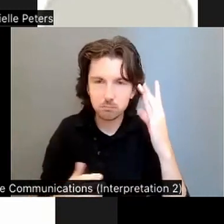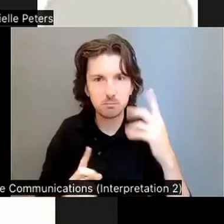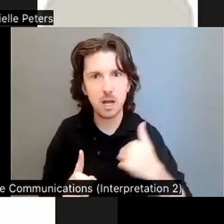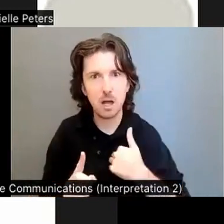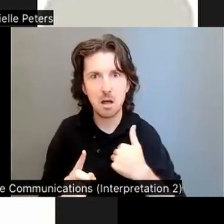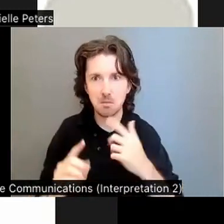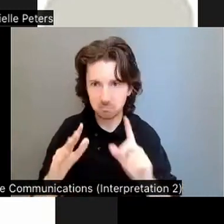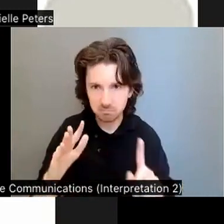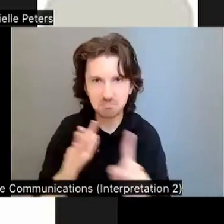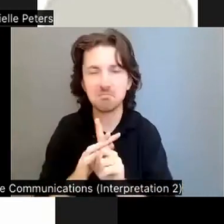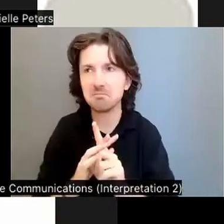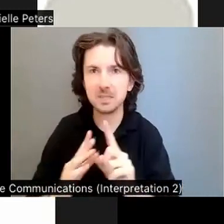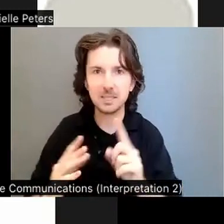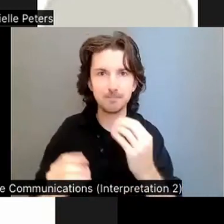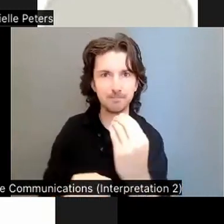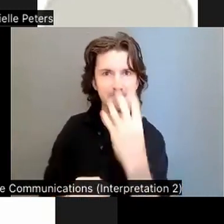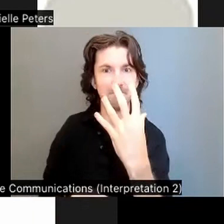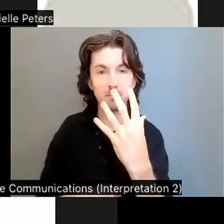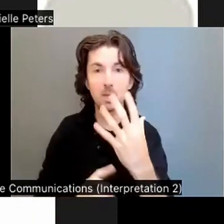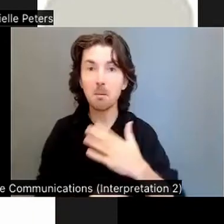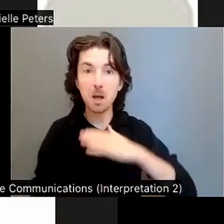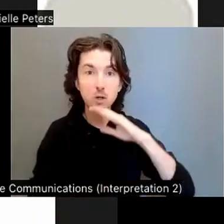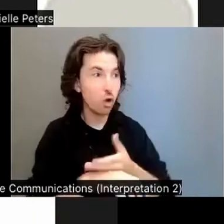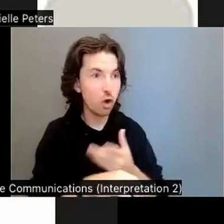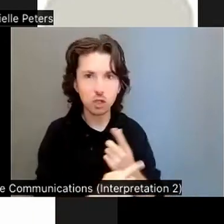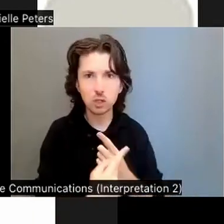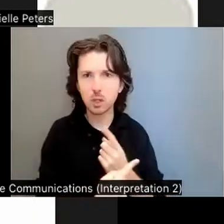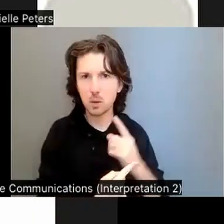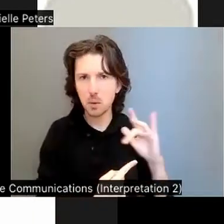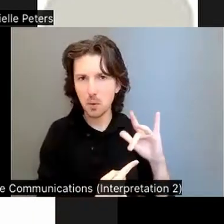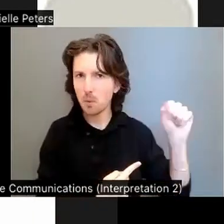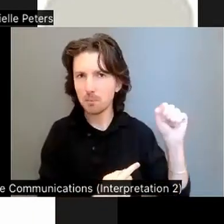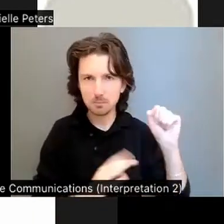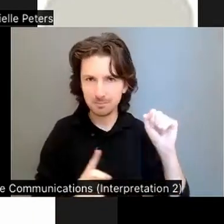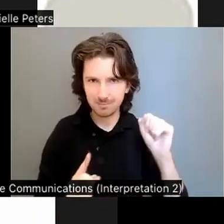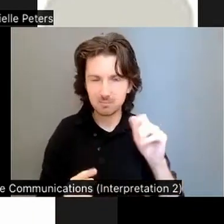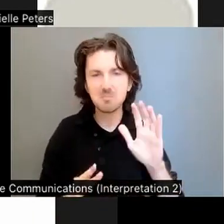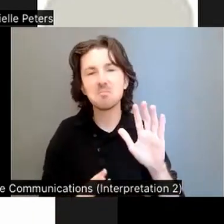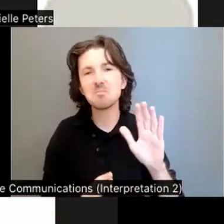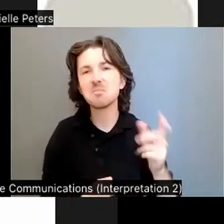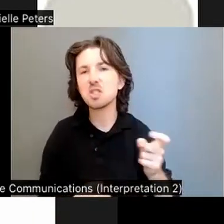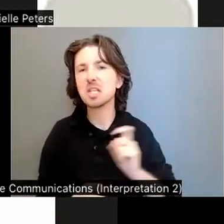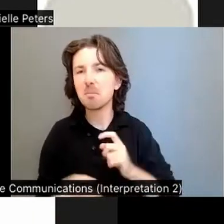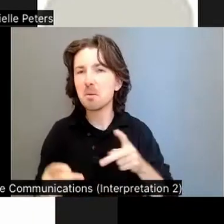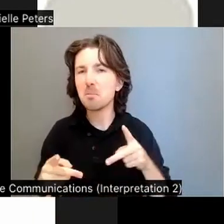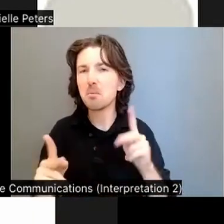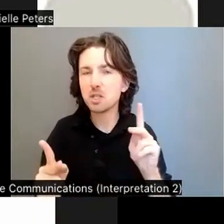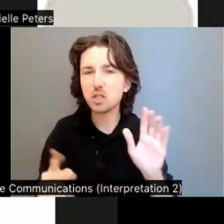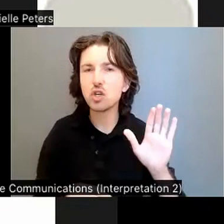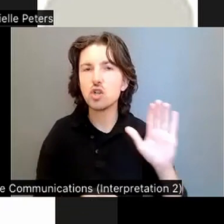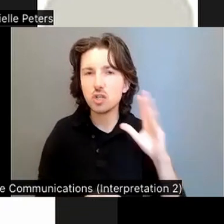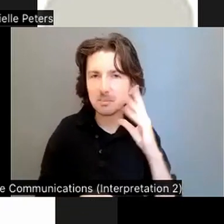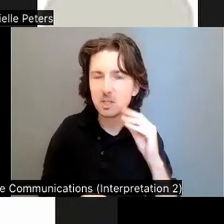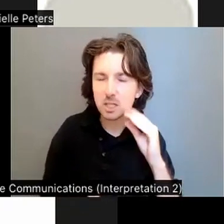with me because that's her choice, she's given me permission to share her experiences and our shared